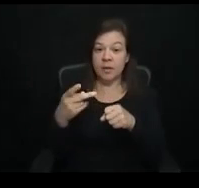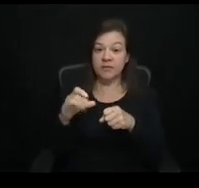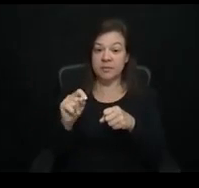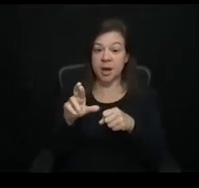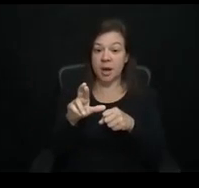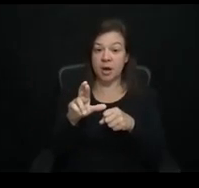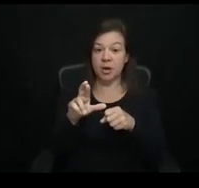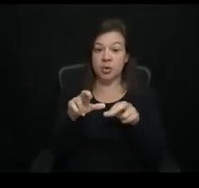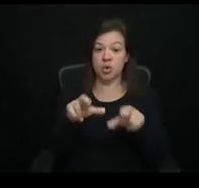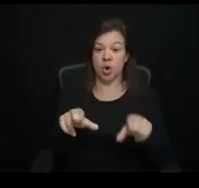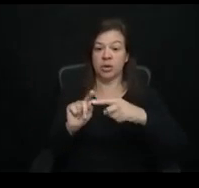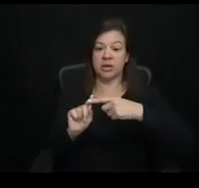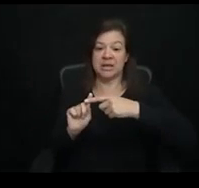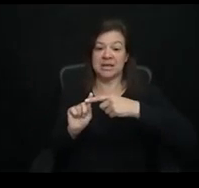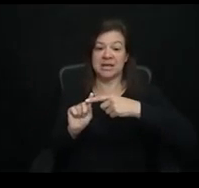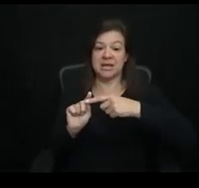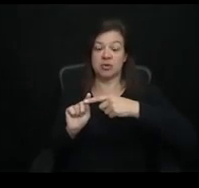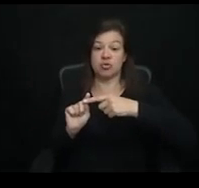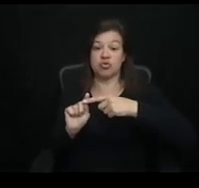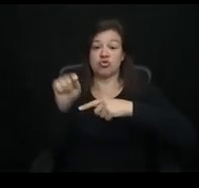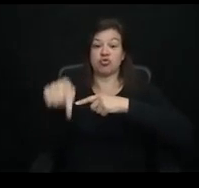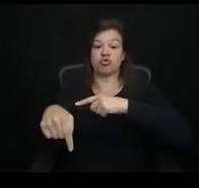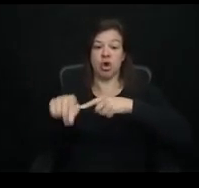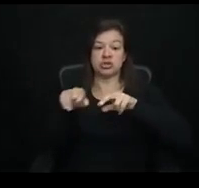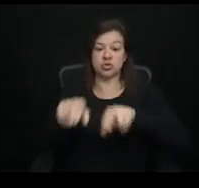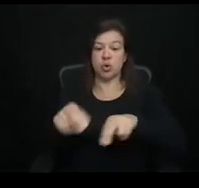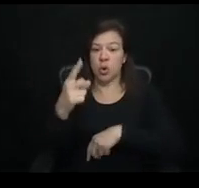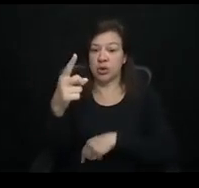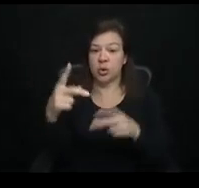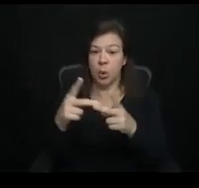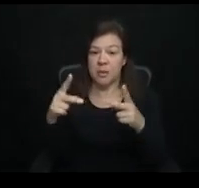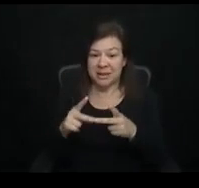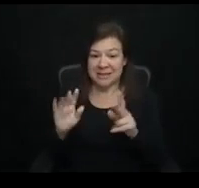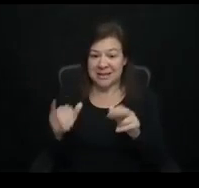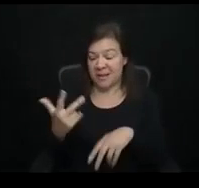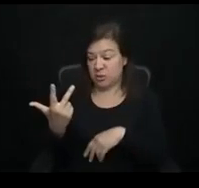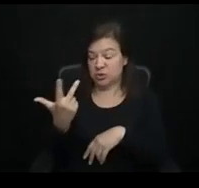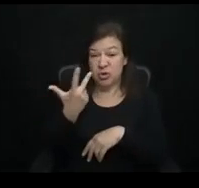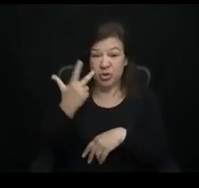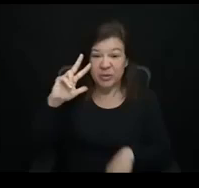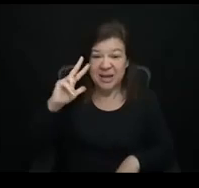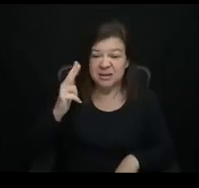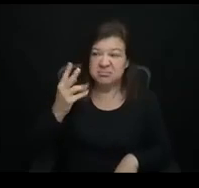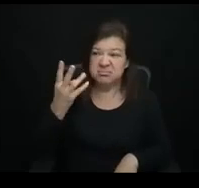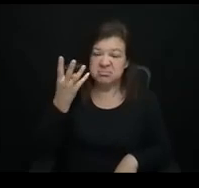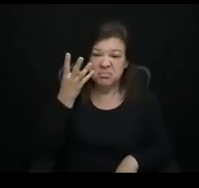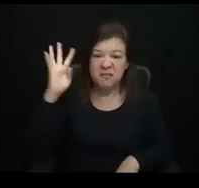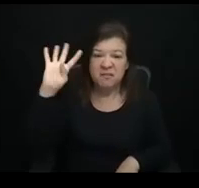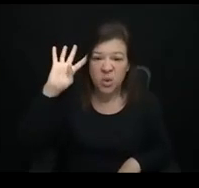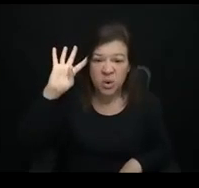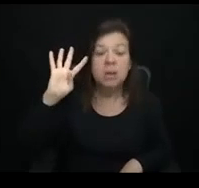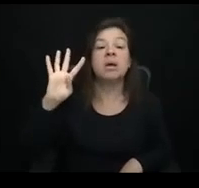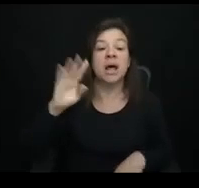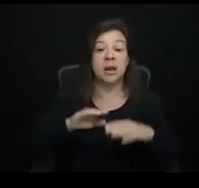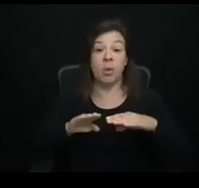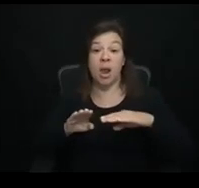it crossed the Coffee Pot Road in only one spot, and that was 3 days ago, probably maybe 4 now. when it made a run up the hill